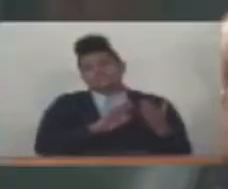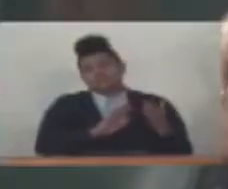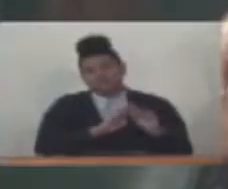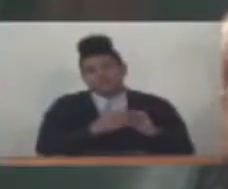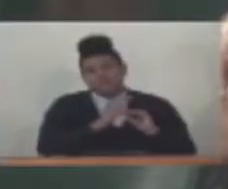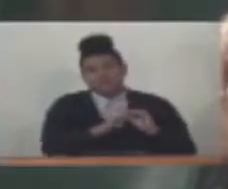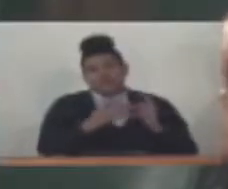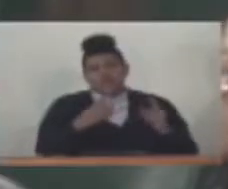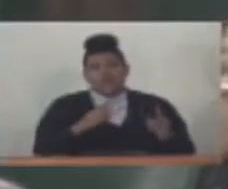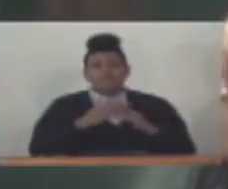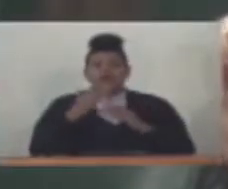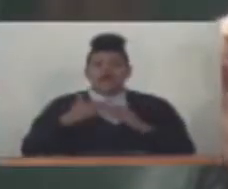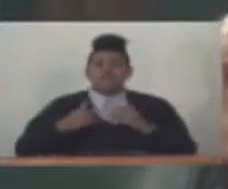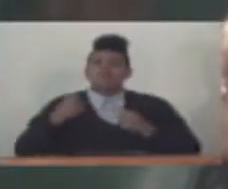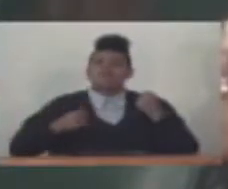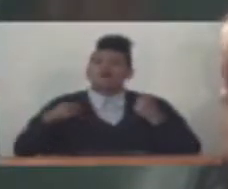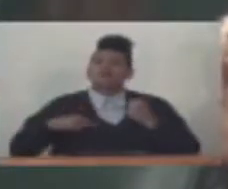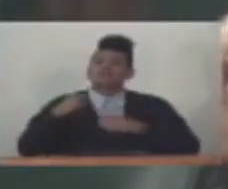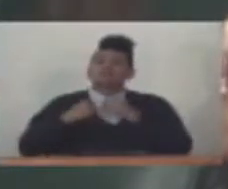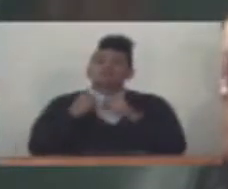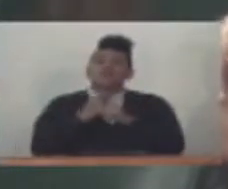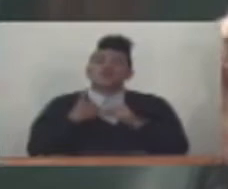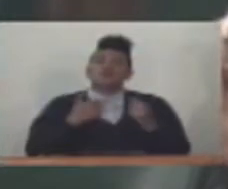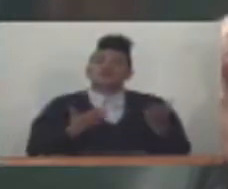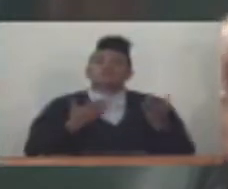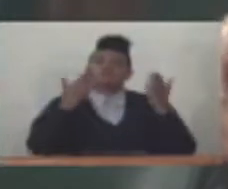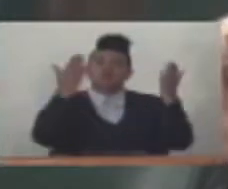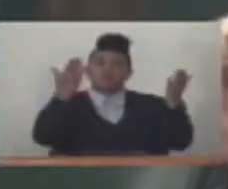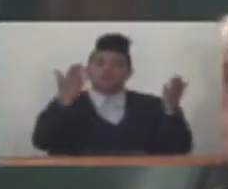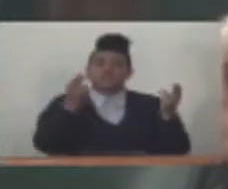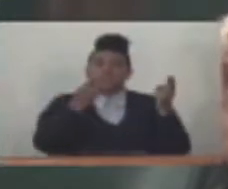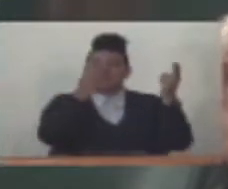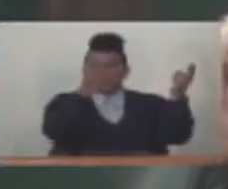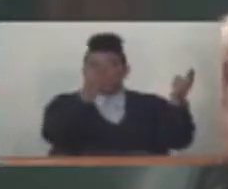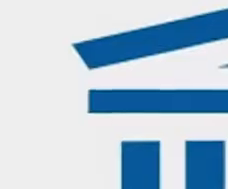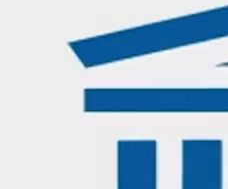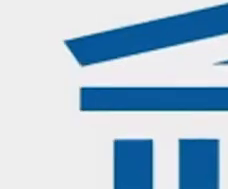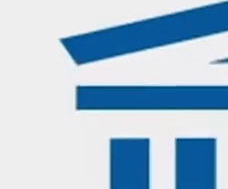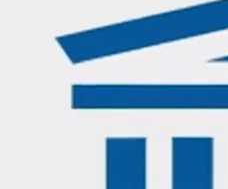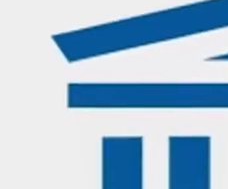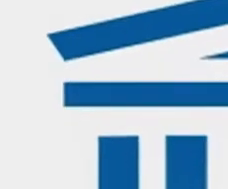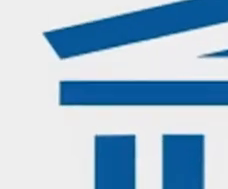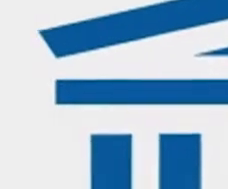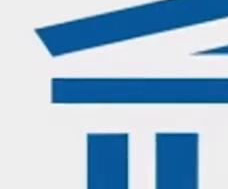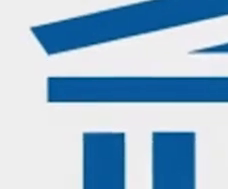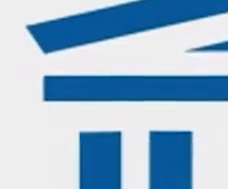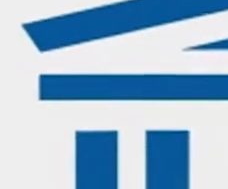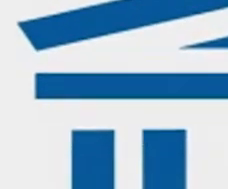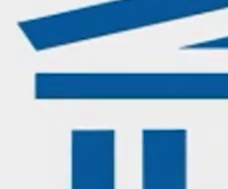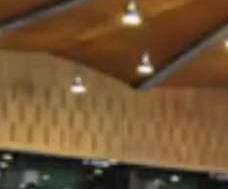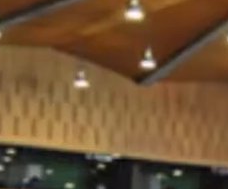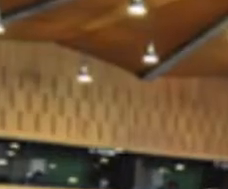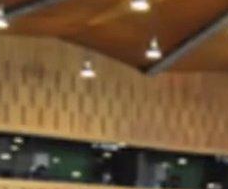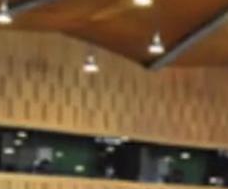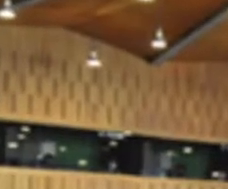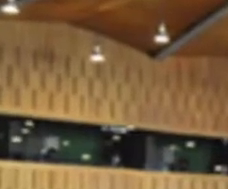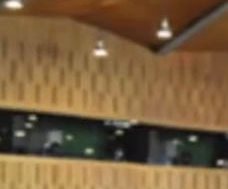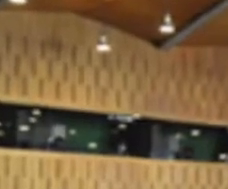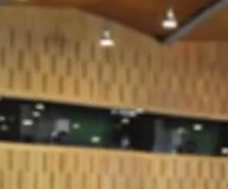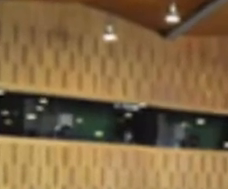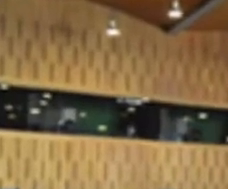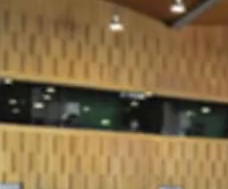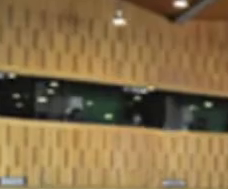At the end of March this year, we submitted a nomination dossier to inscribe reggae to